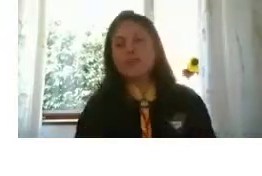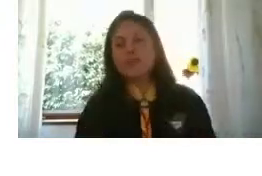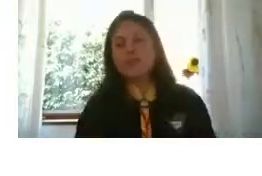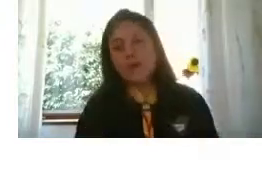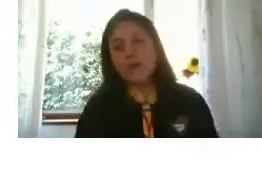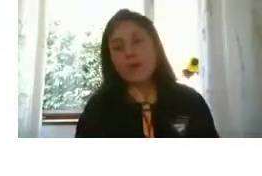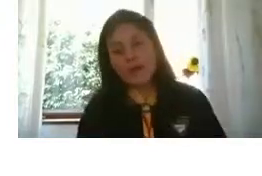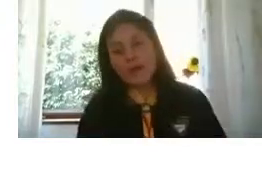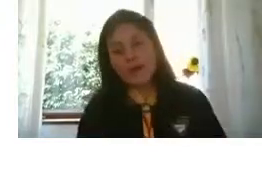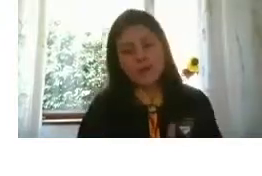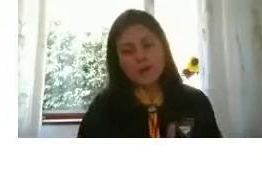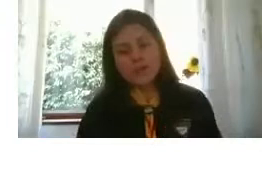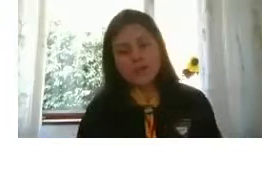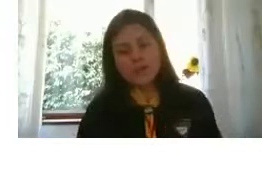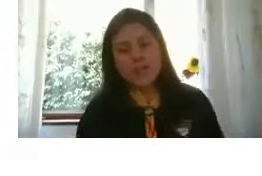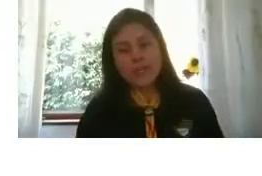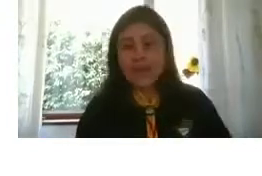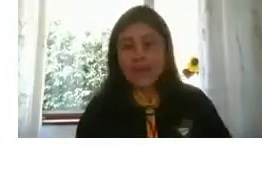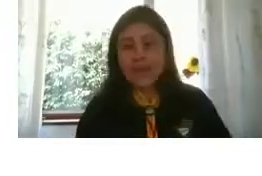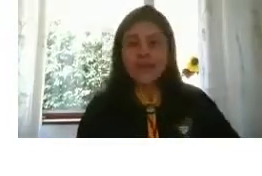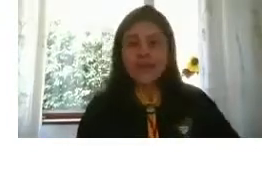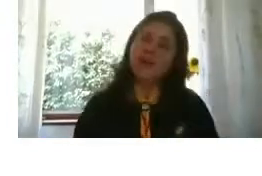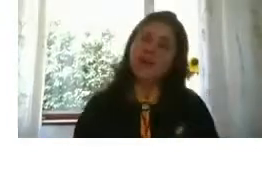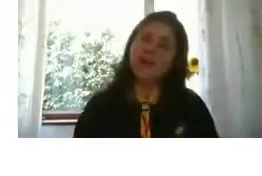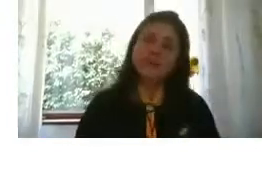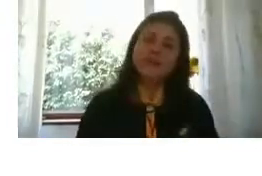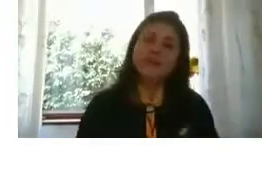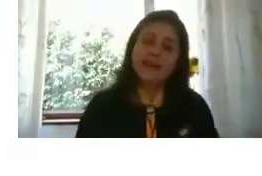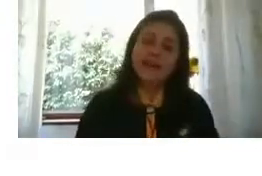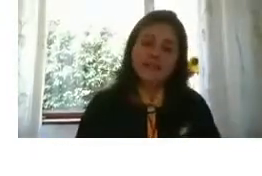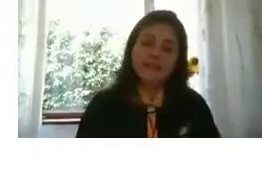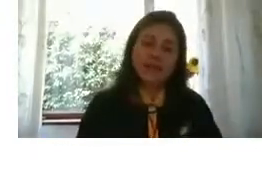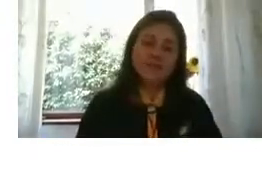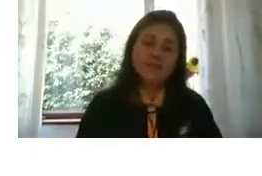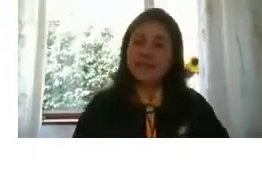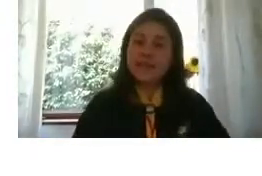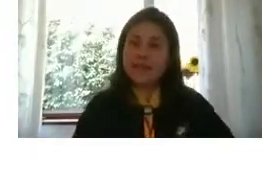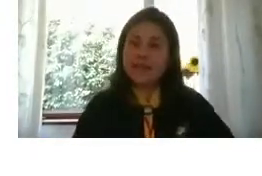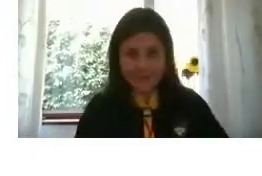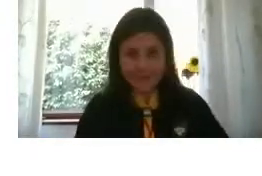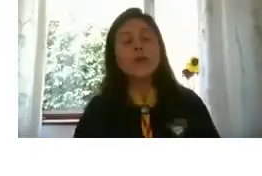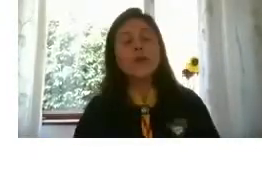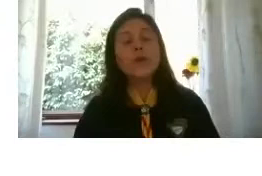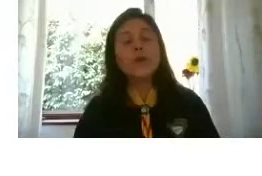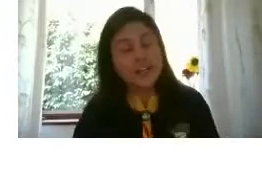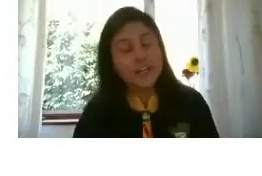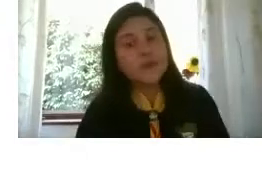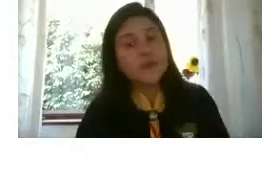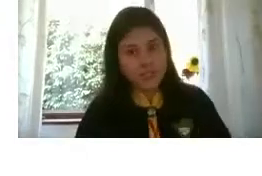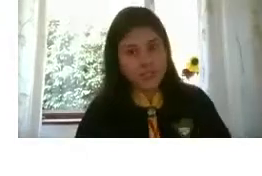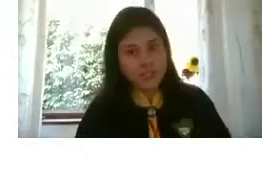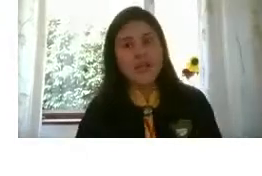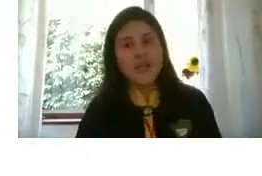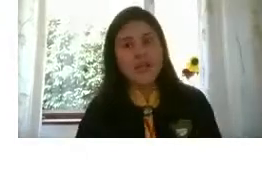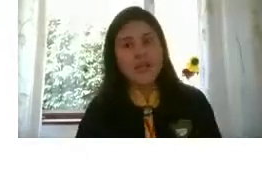Before I move on to, obviously when moving into the UK, I found out that England has a different alphabet. So we are going to be learning